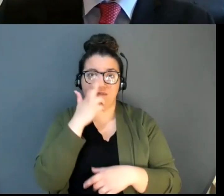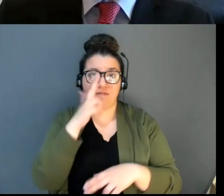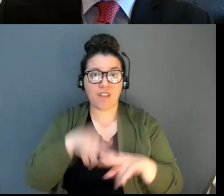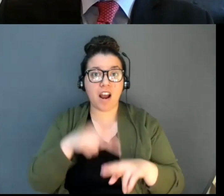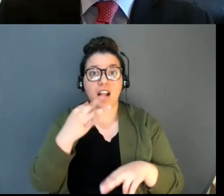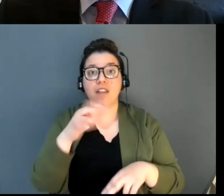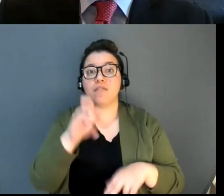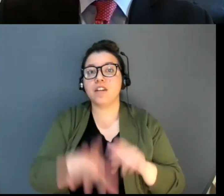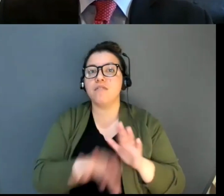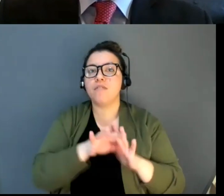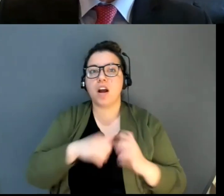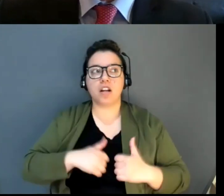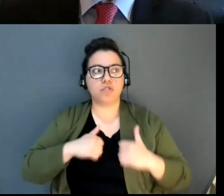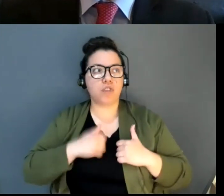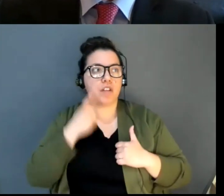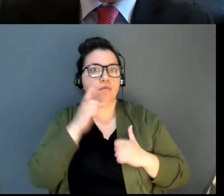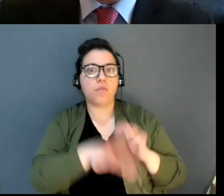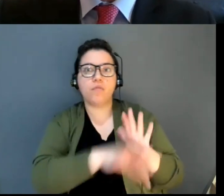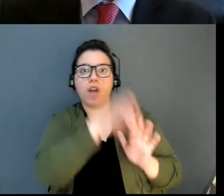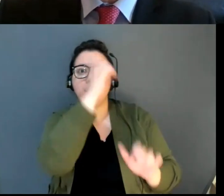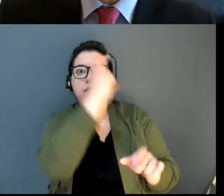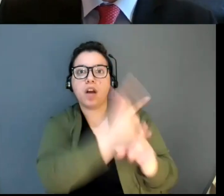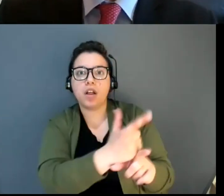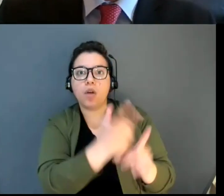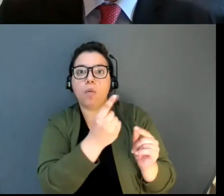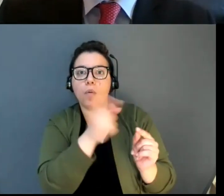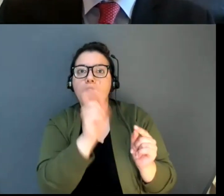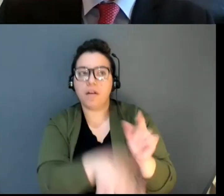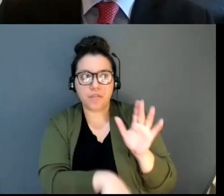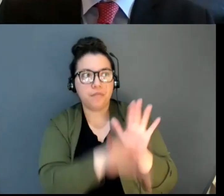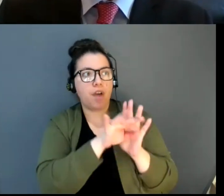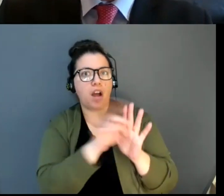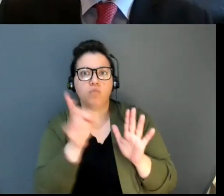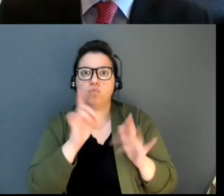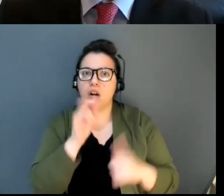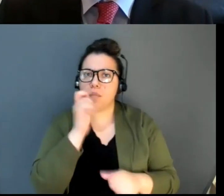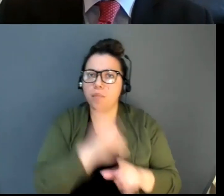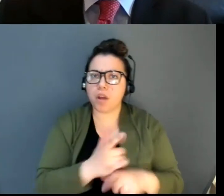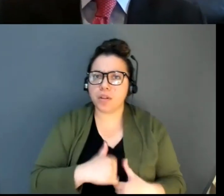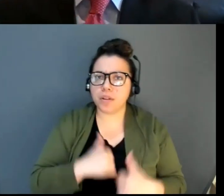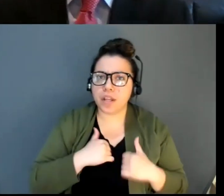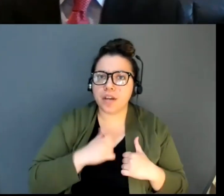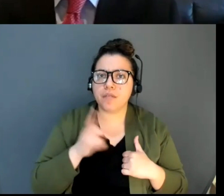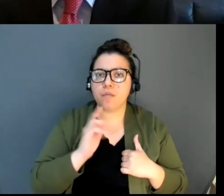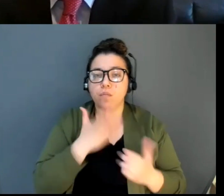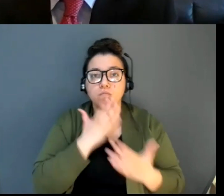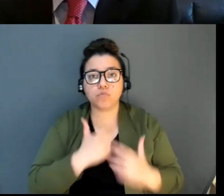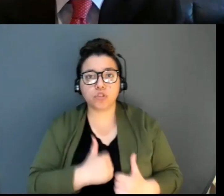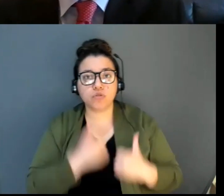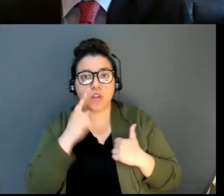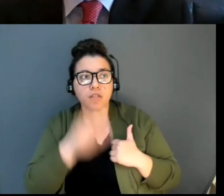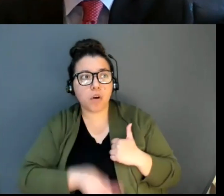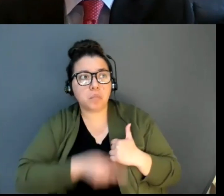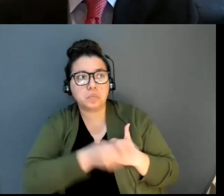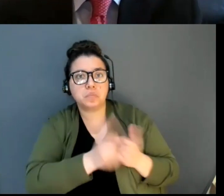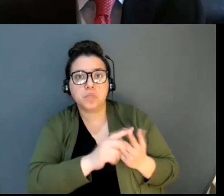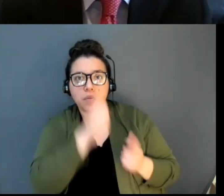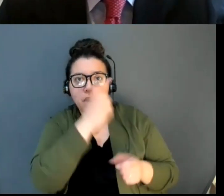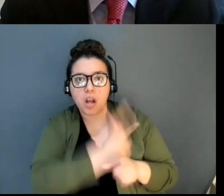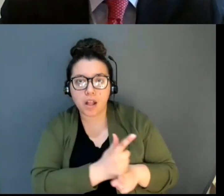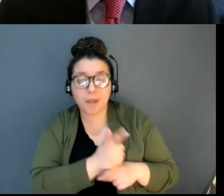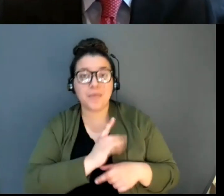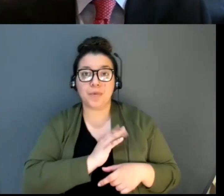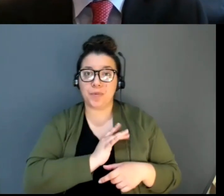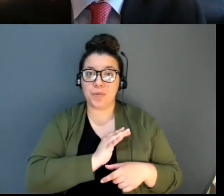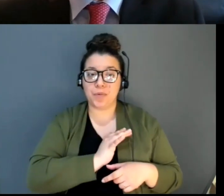to send the complaint to brother, we got to go look on Yeah. public records and where does he live and where is Yeah. going to be a good Yeah. address to serve him at. It's really cool. I mean, I know some